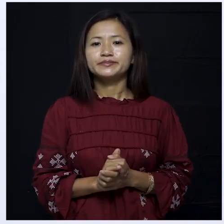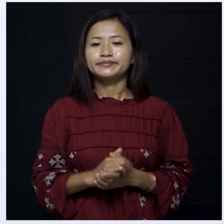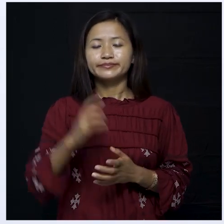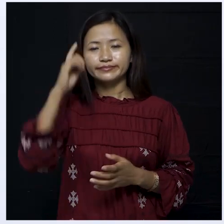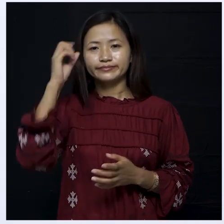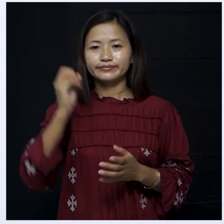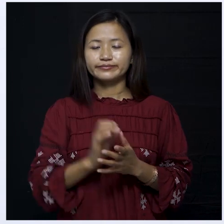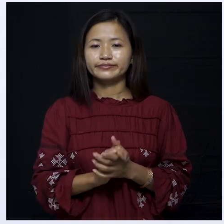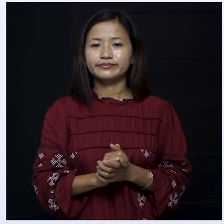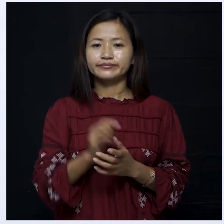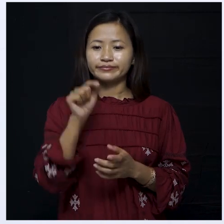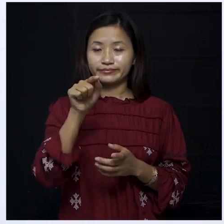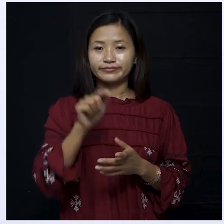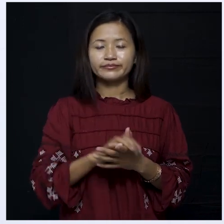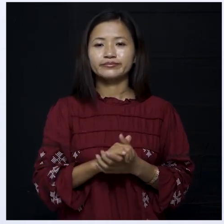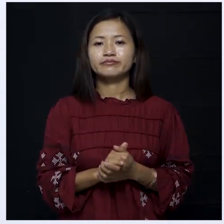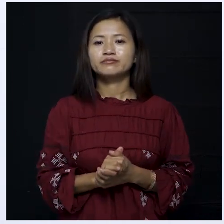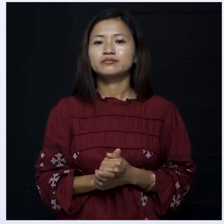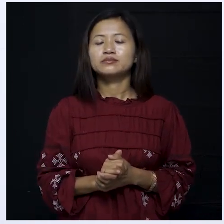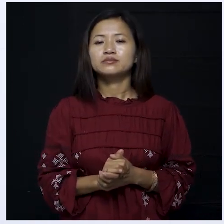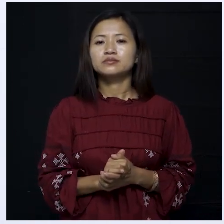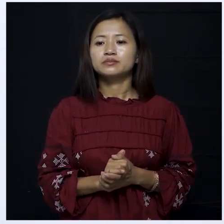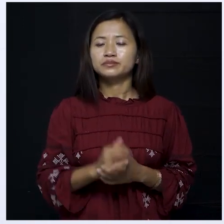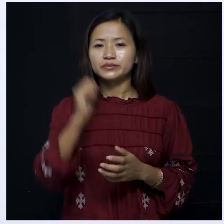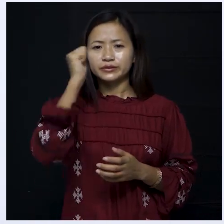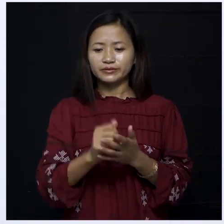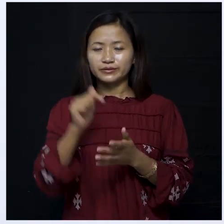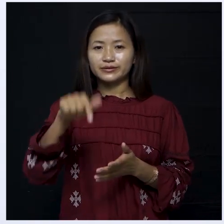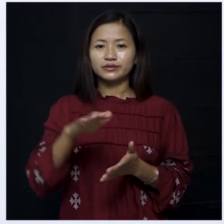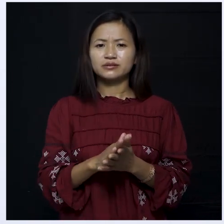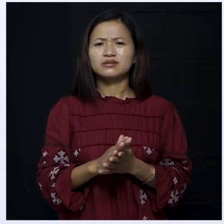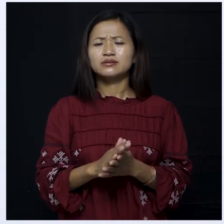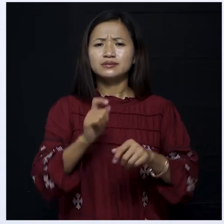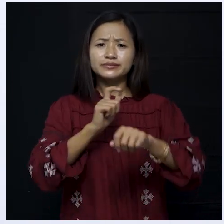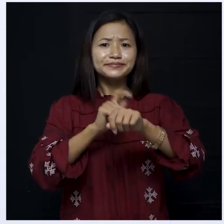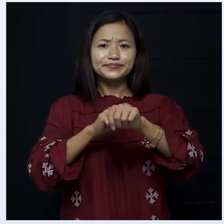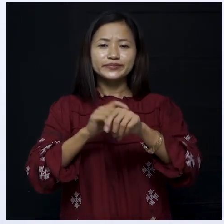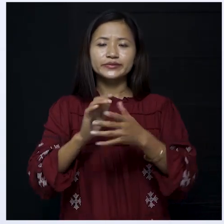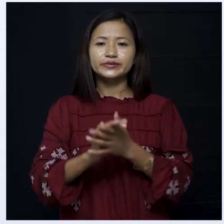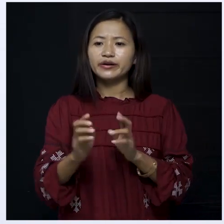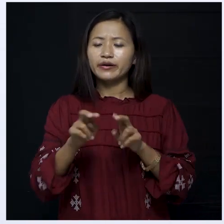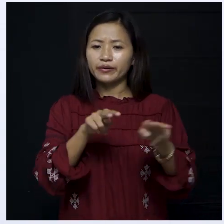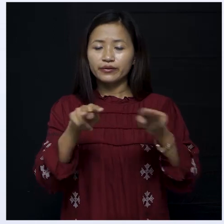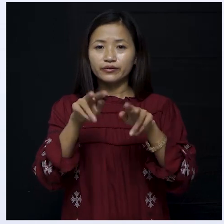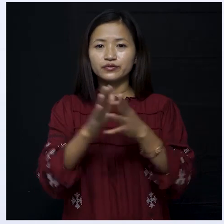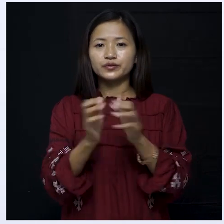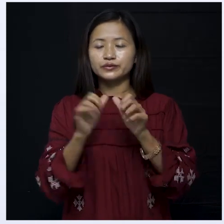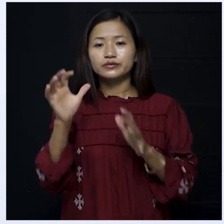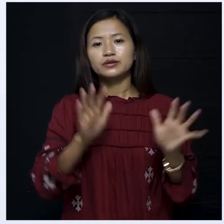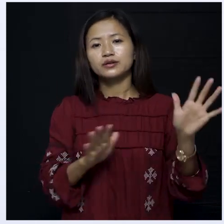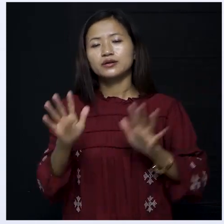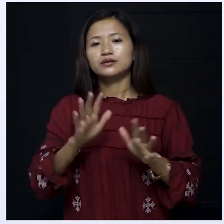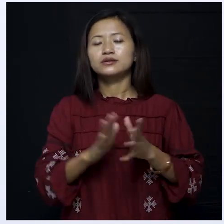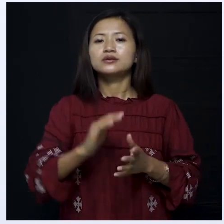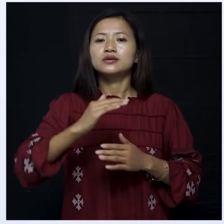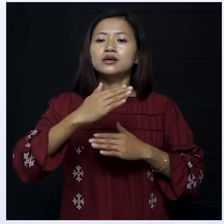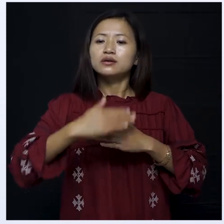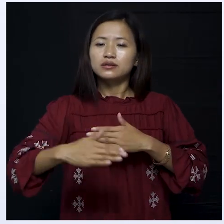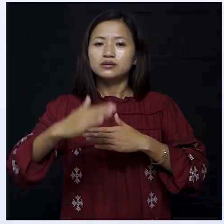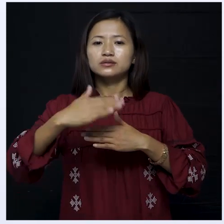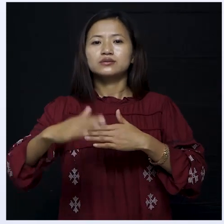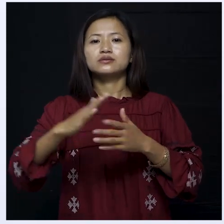to you. So this is duration. We are referring to an action that is